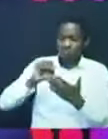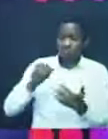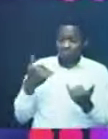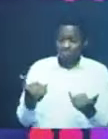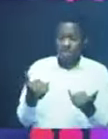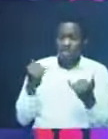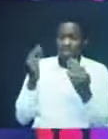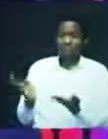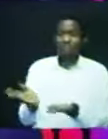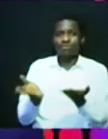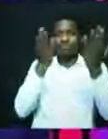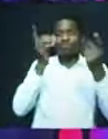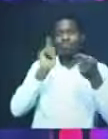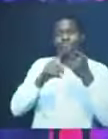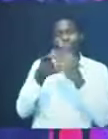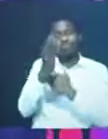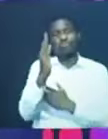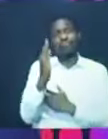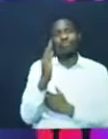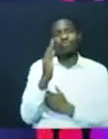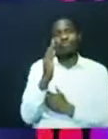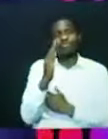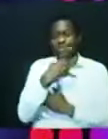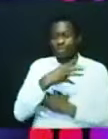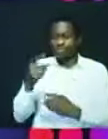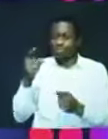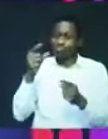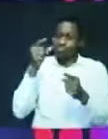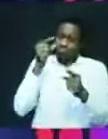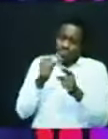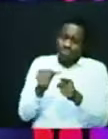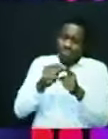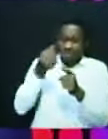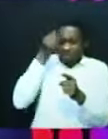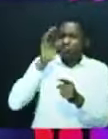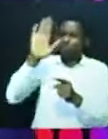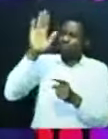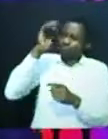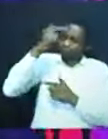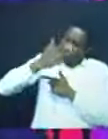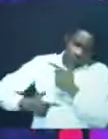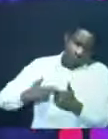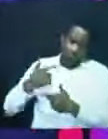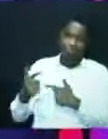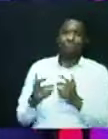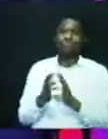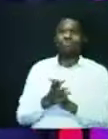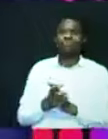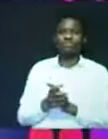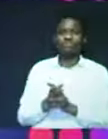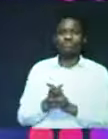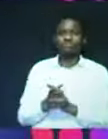to God. Afei me de mo me hyɛ Onyankopɔn. And to the word of his grace. Ɛne na dom ensem no mu. We